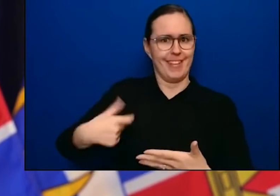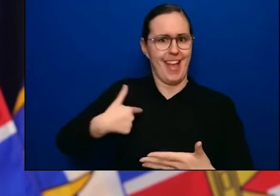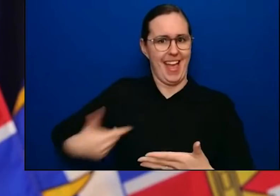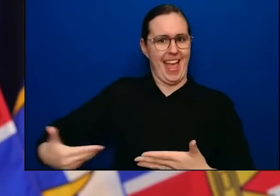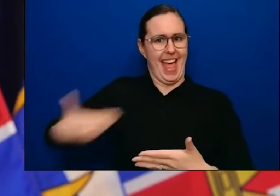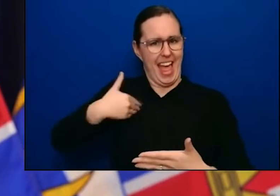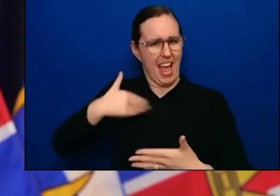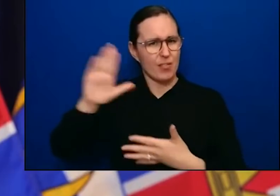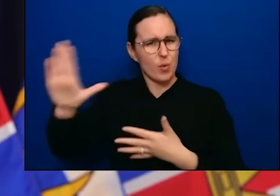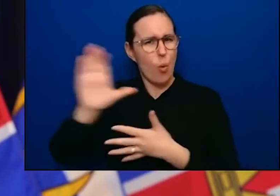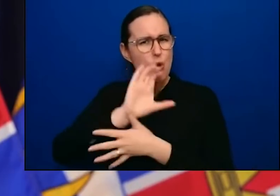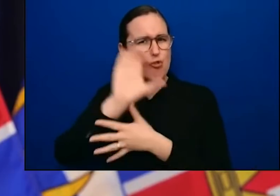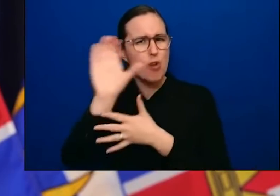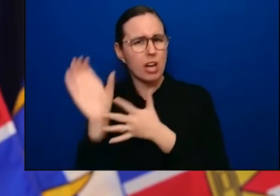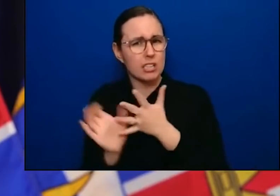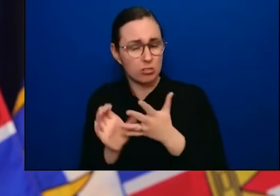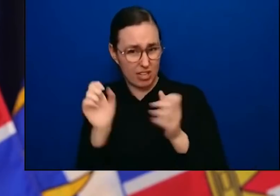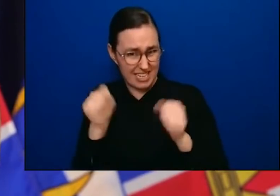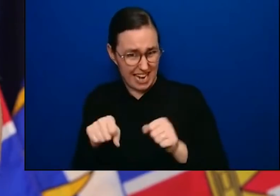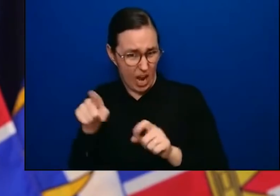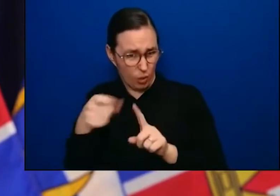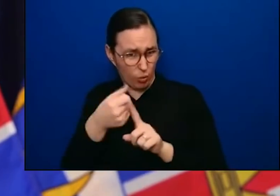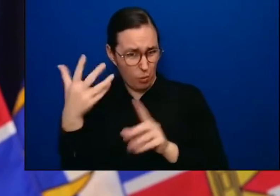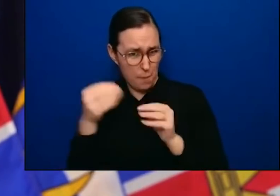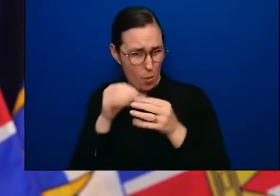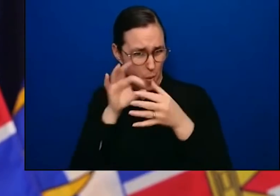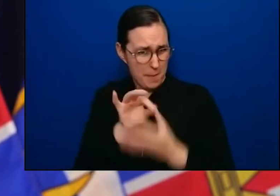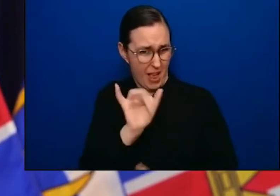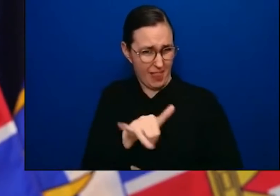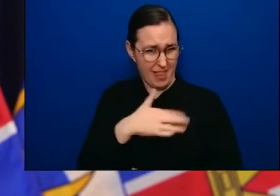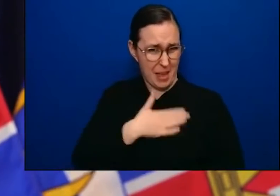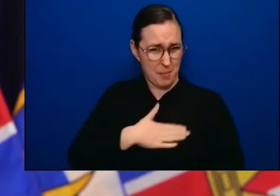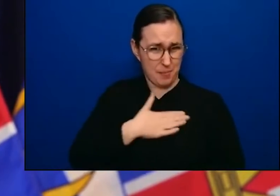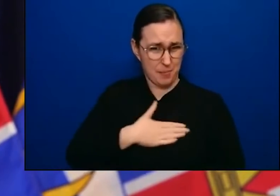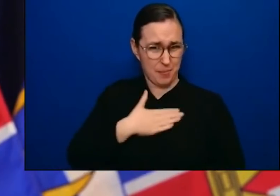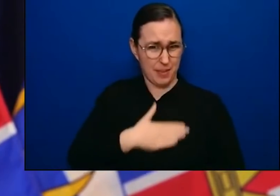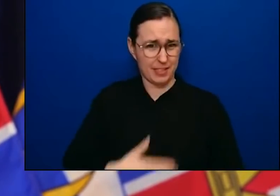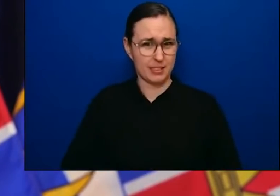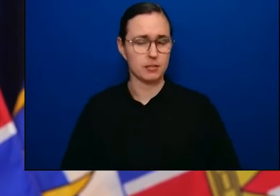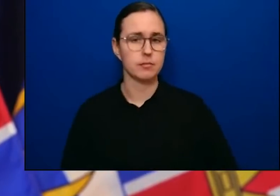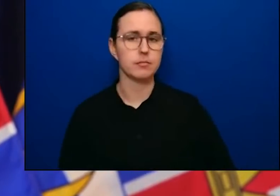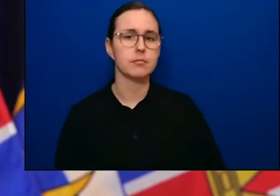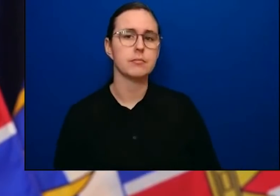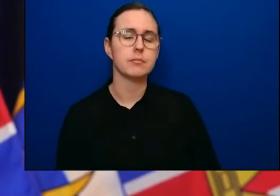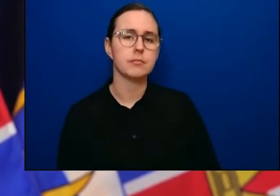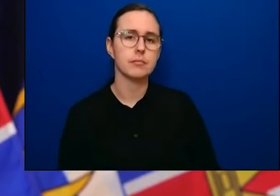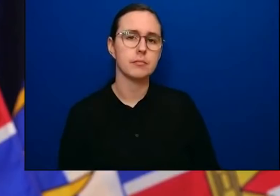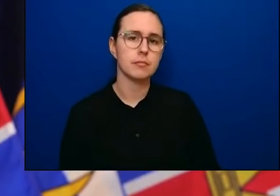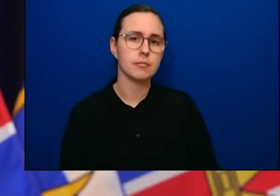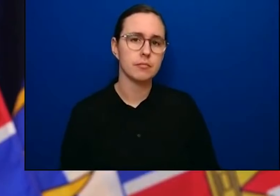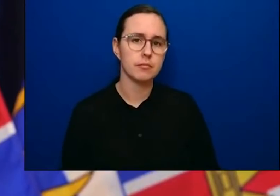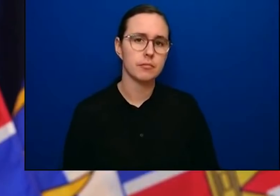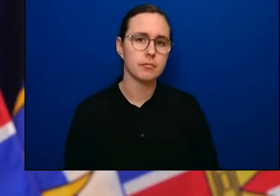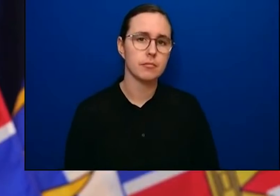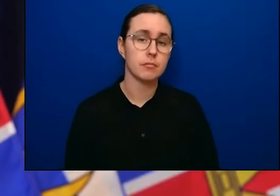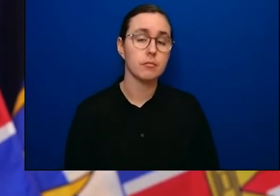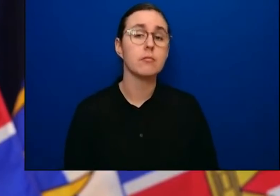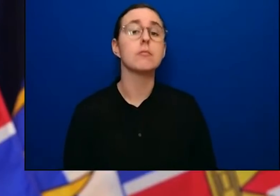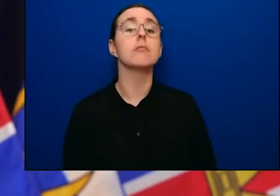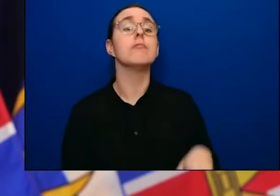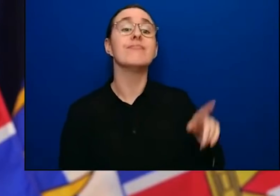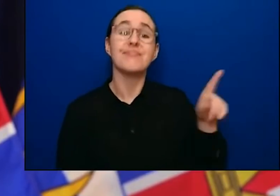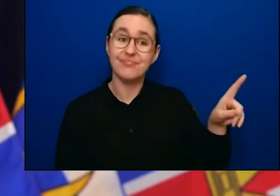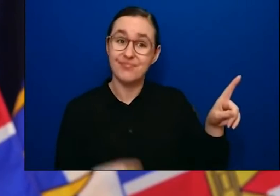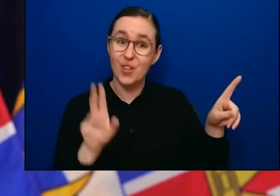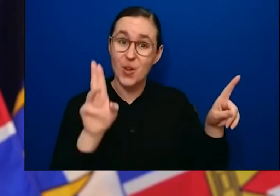on that. So there's lots of, there's actually some really good information that's come out of a number of other countries, particularly the UK, who started following this